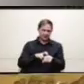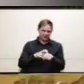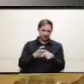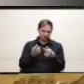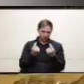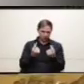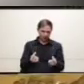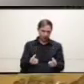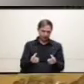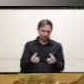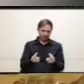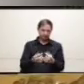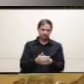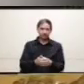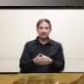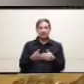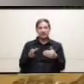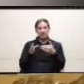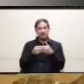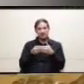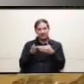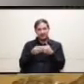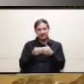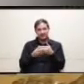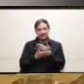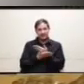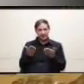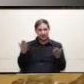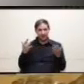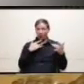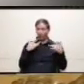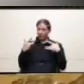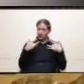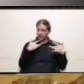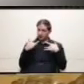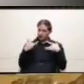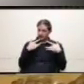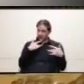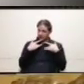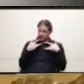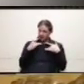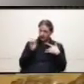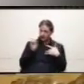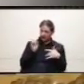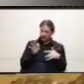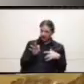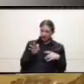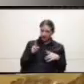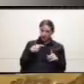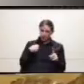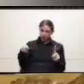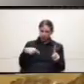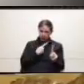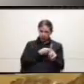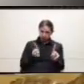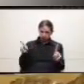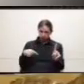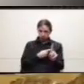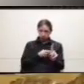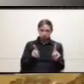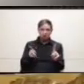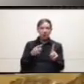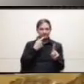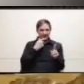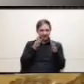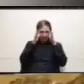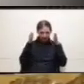point. The members here get very concerned. If you wander away, please just focus